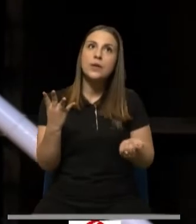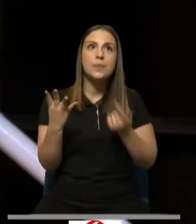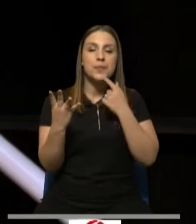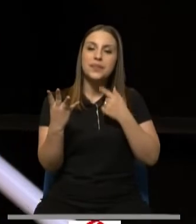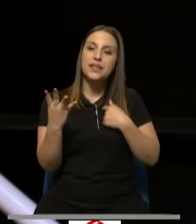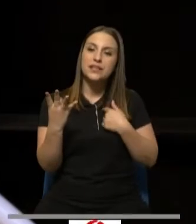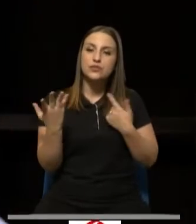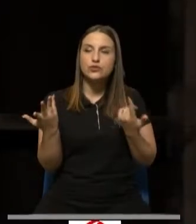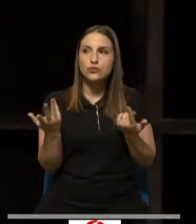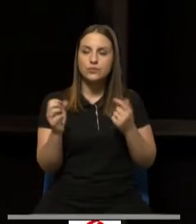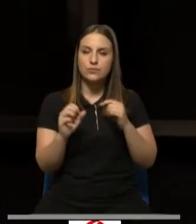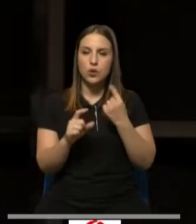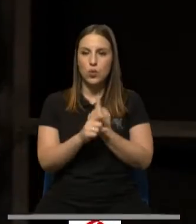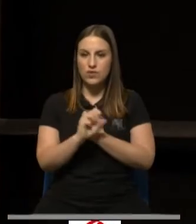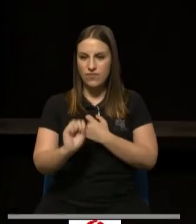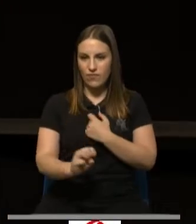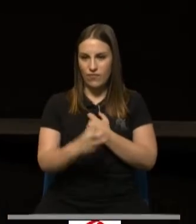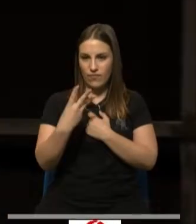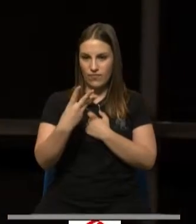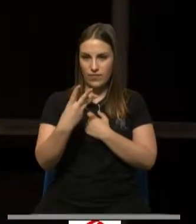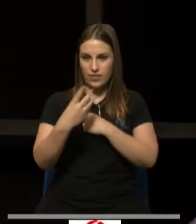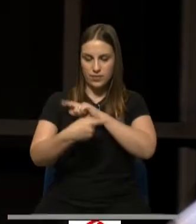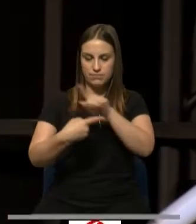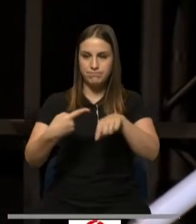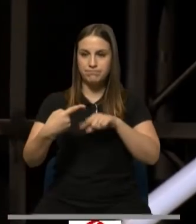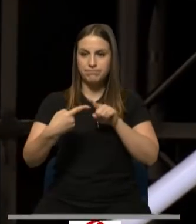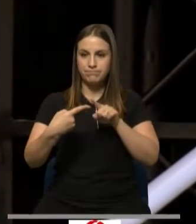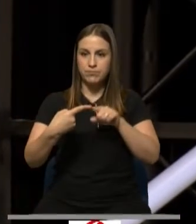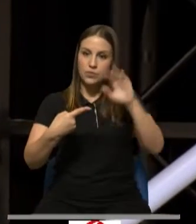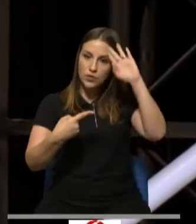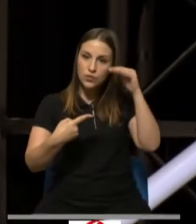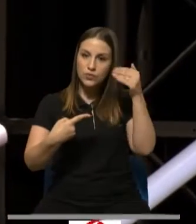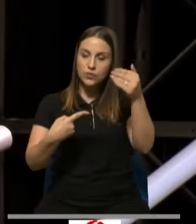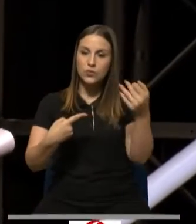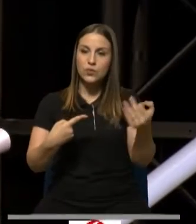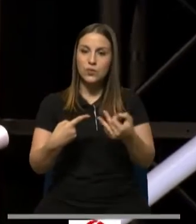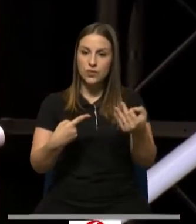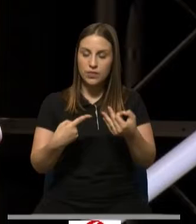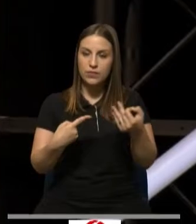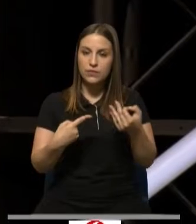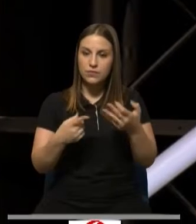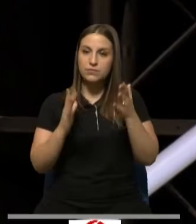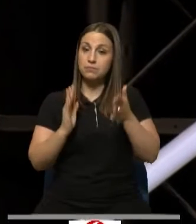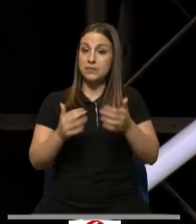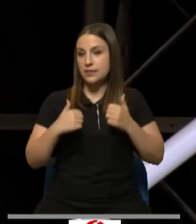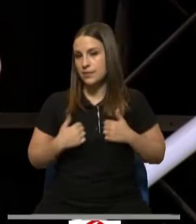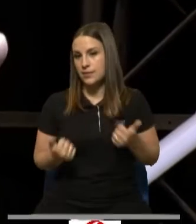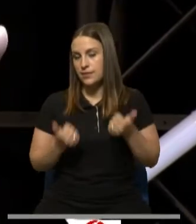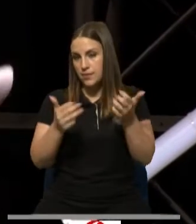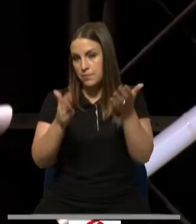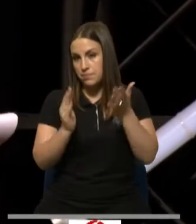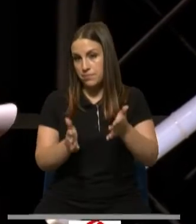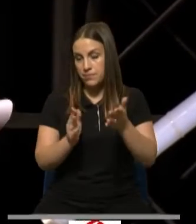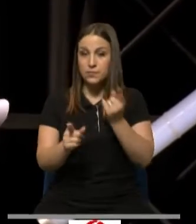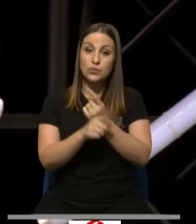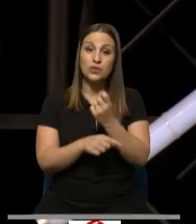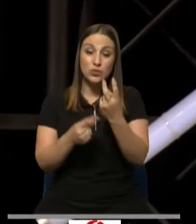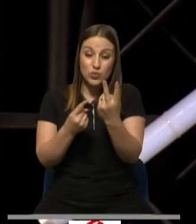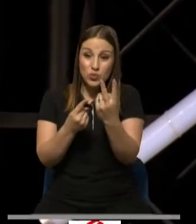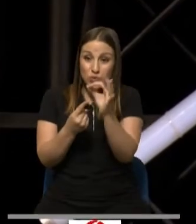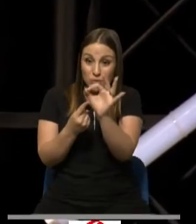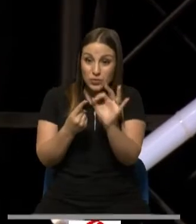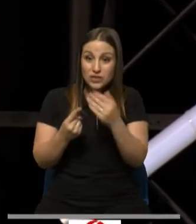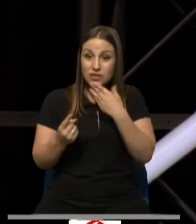us 3 things. First, there's that the future is in cities because it's